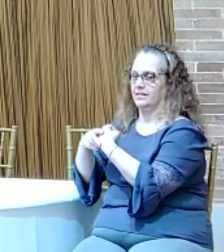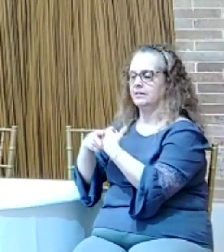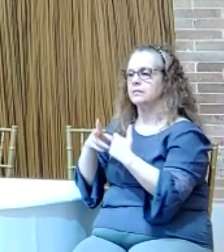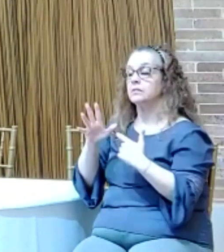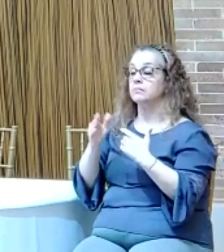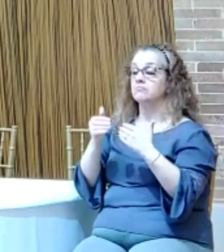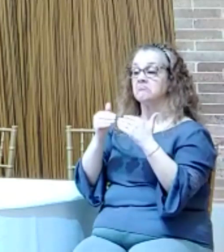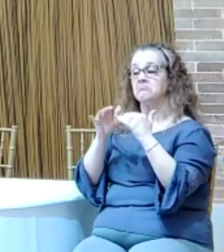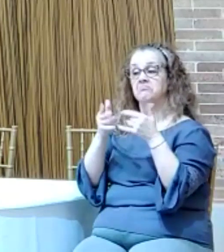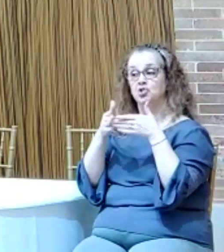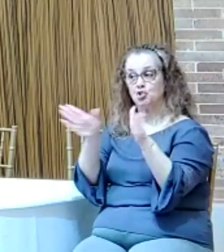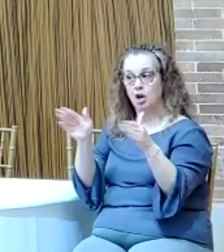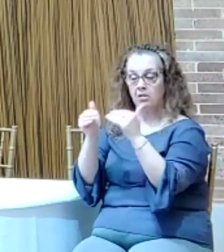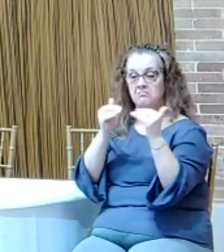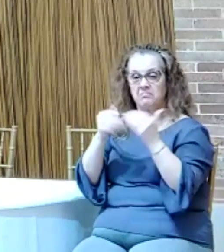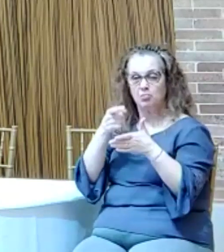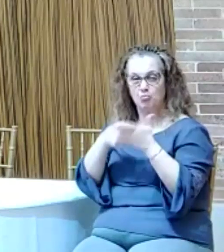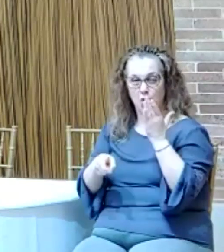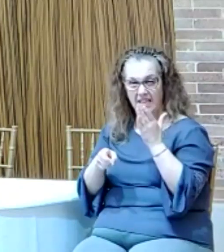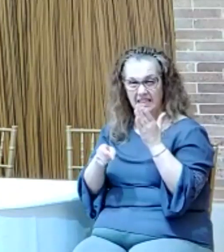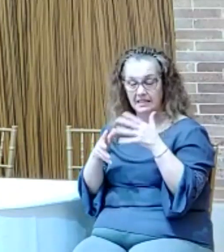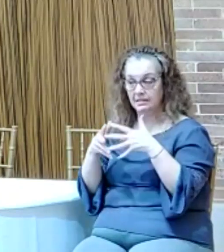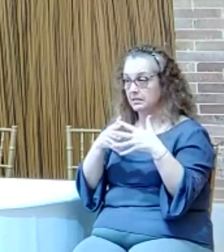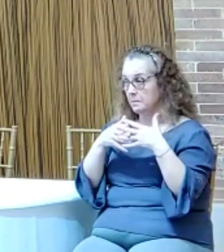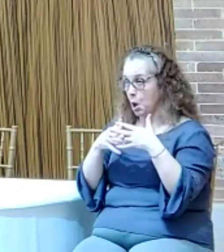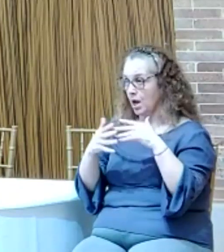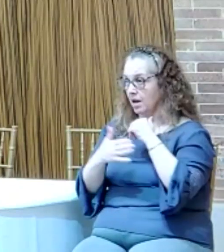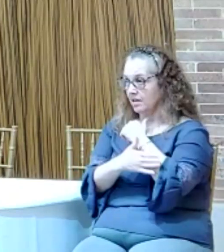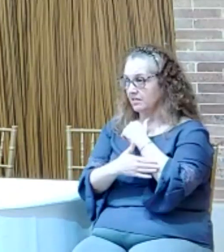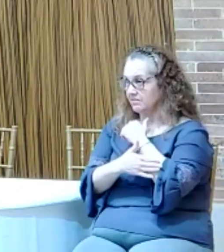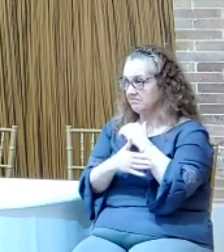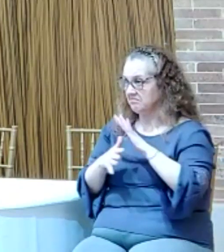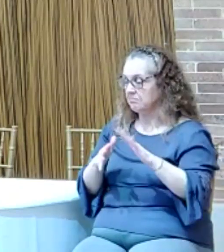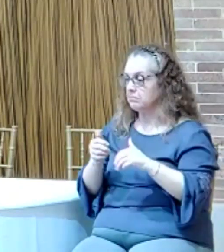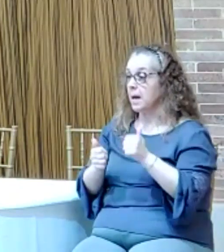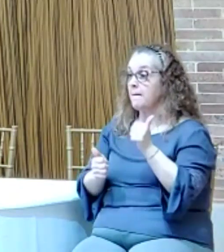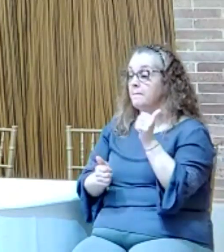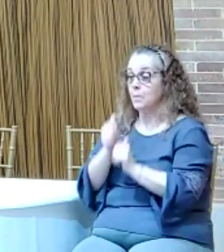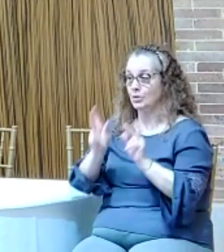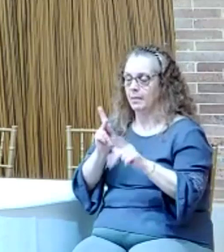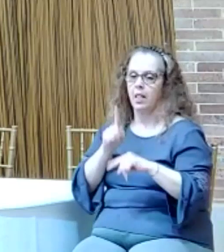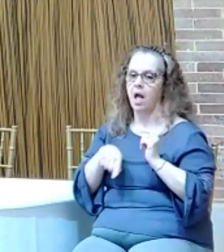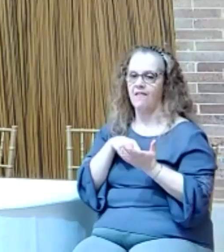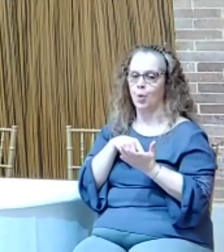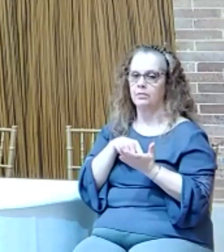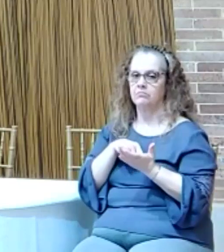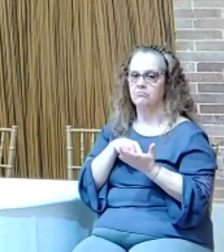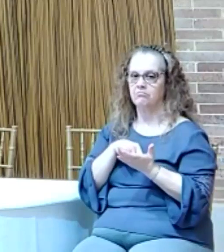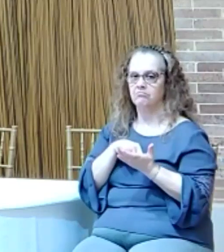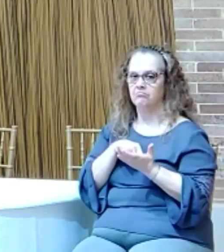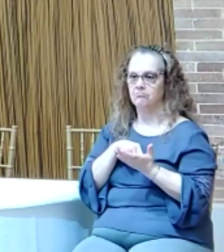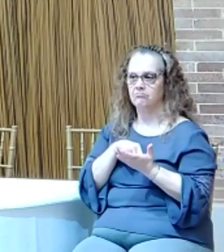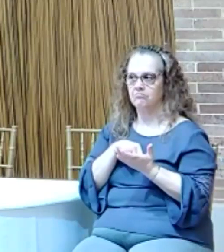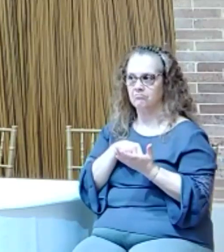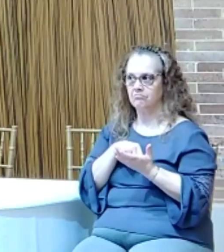house price now in America is beyond the reach of most Americans majority of Americans can't afford the median house price but it's